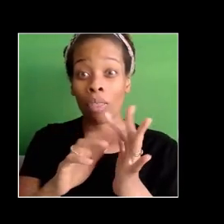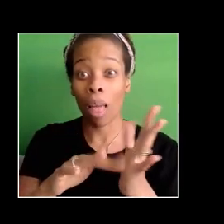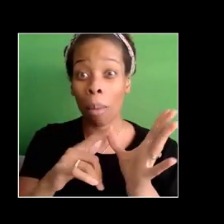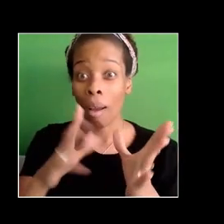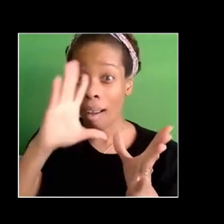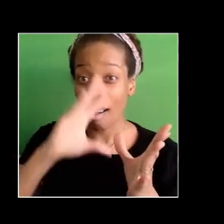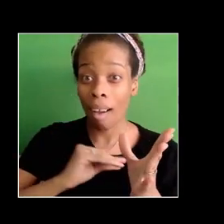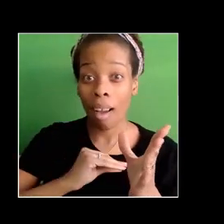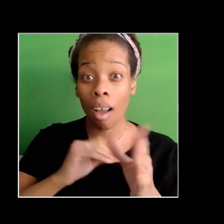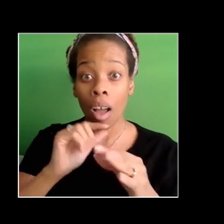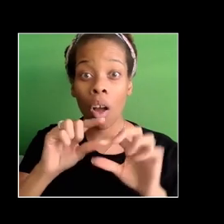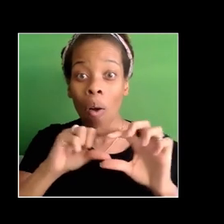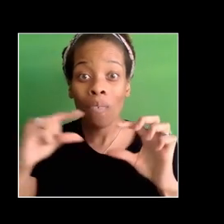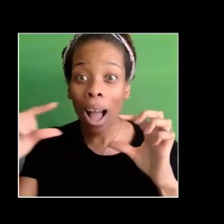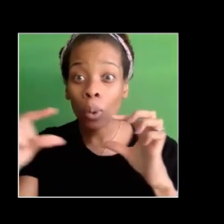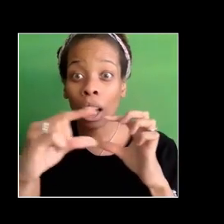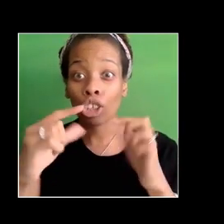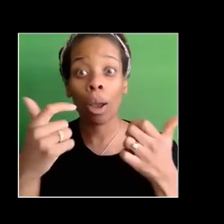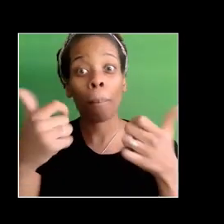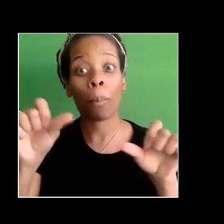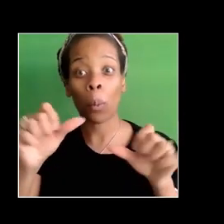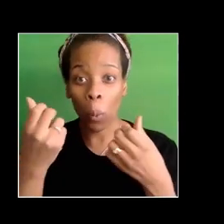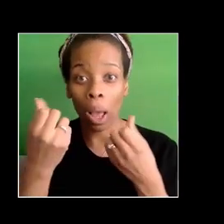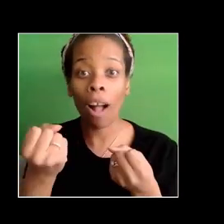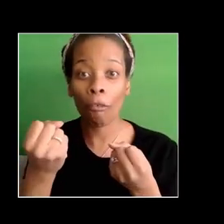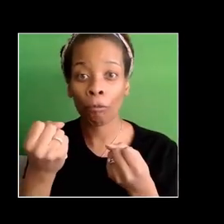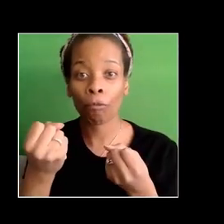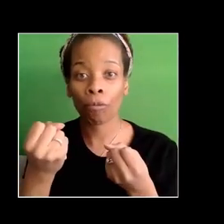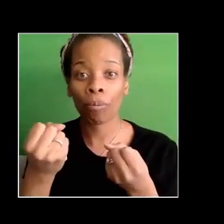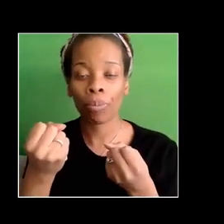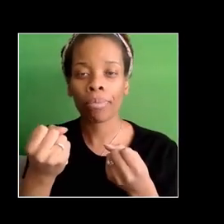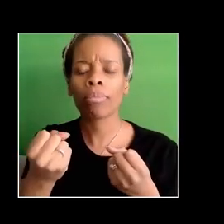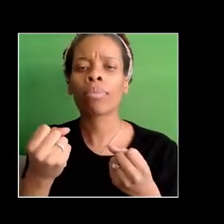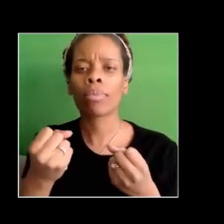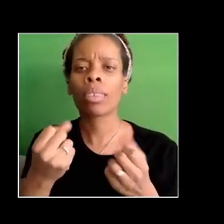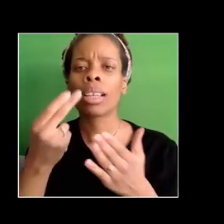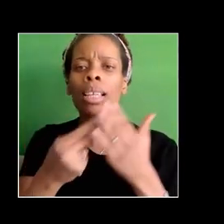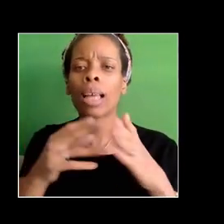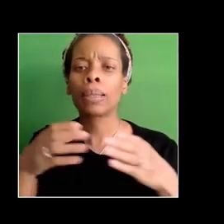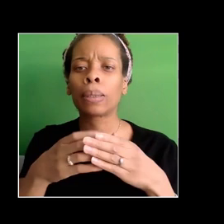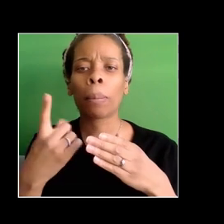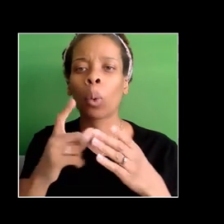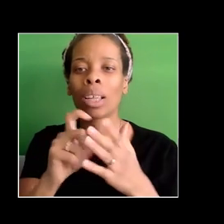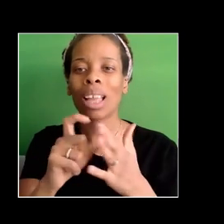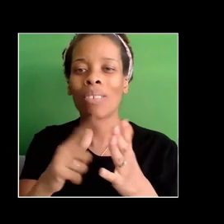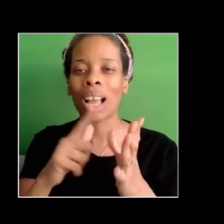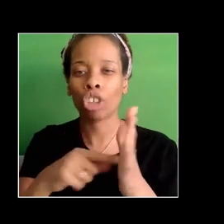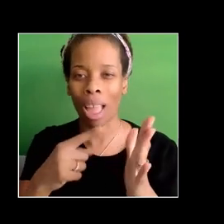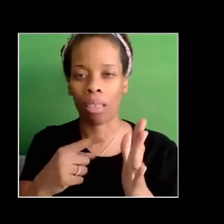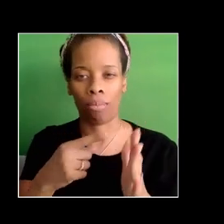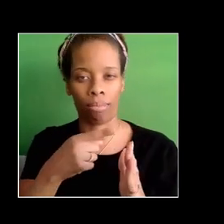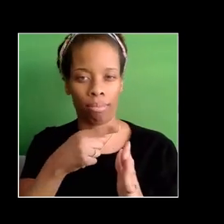foundations have been laid now, with a design team led by David Adjaye and a building to